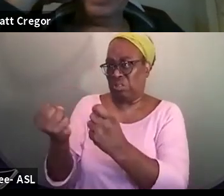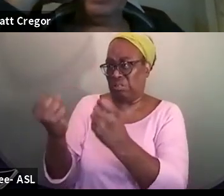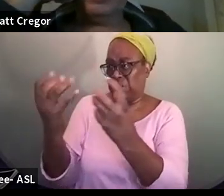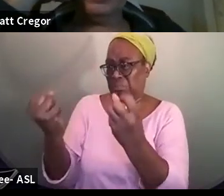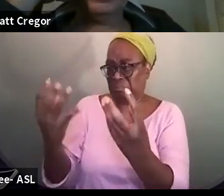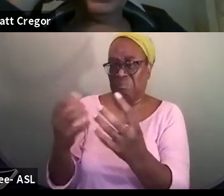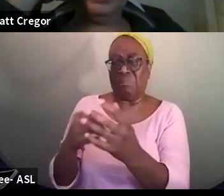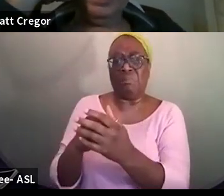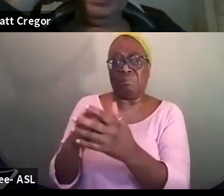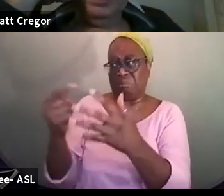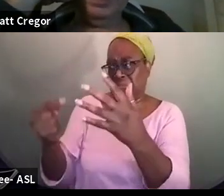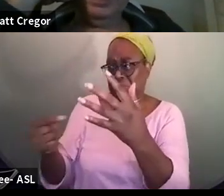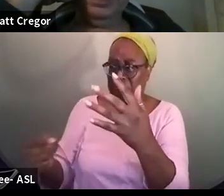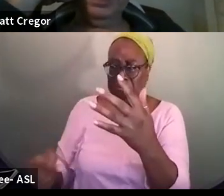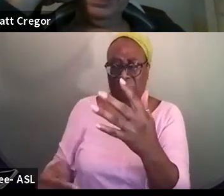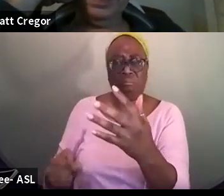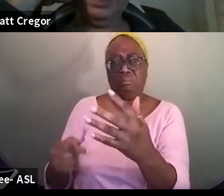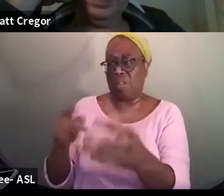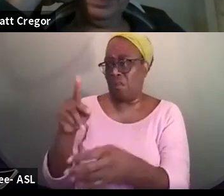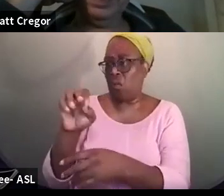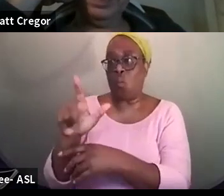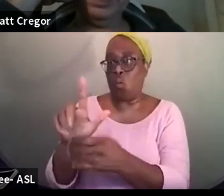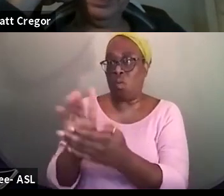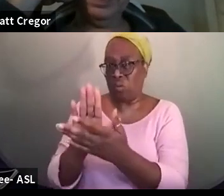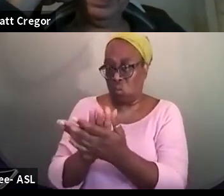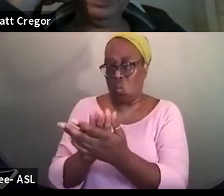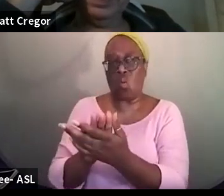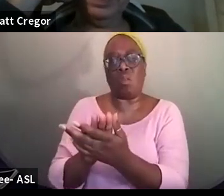of the pool of schools from